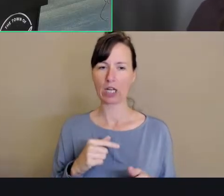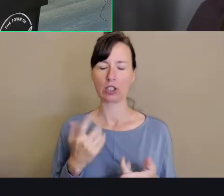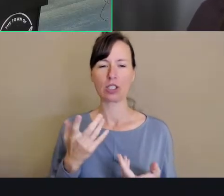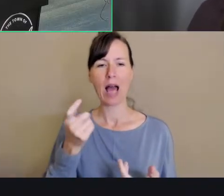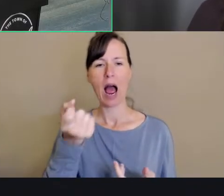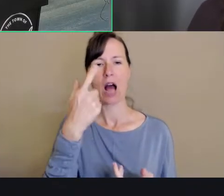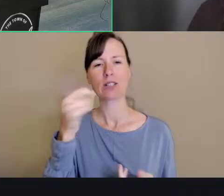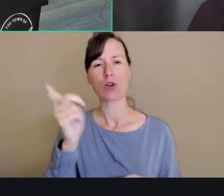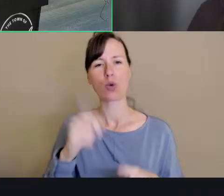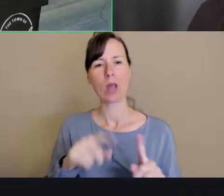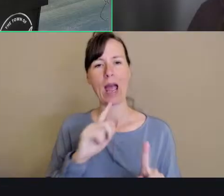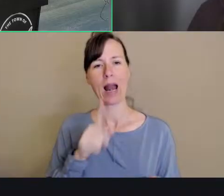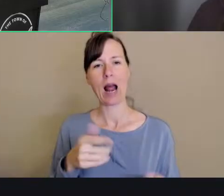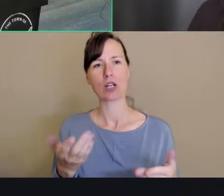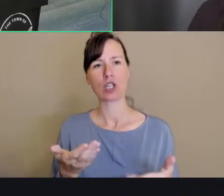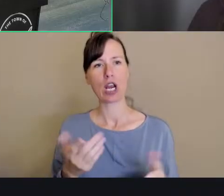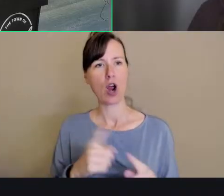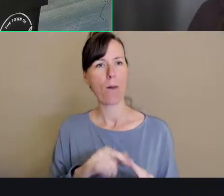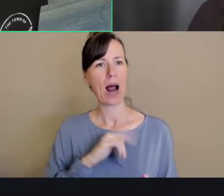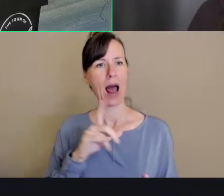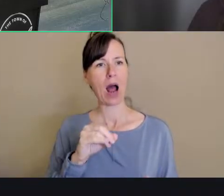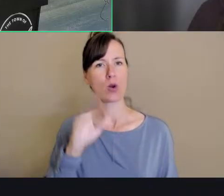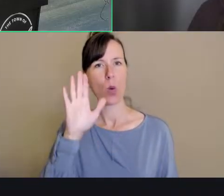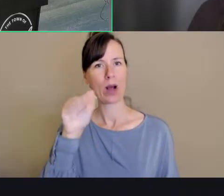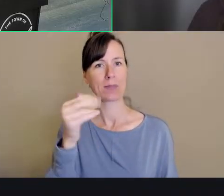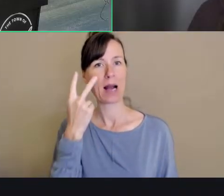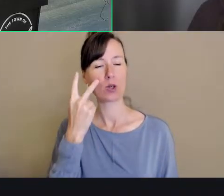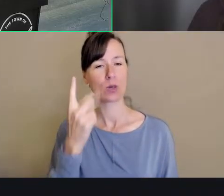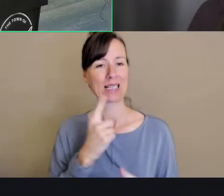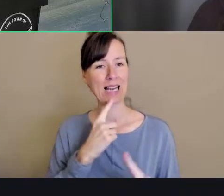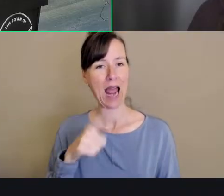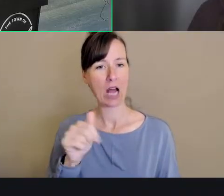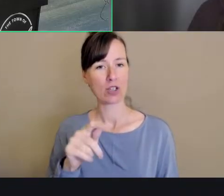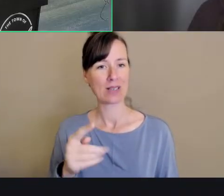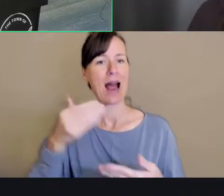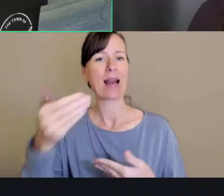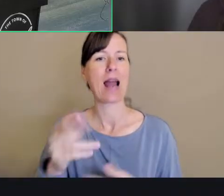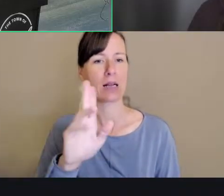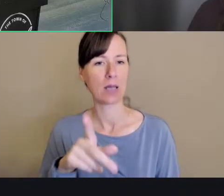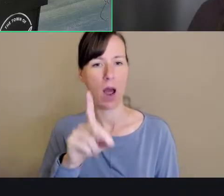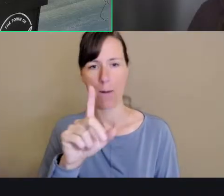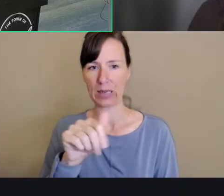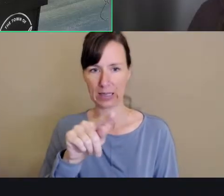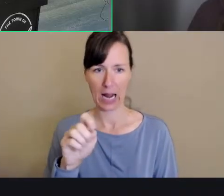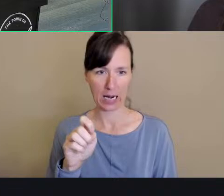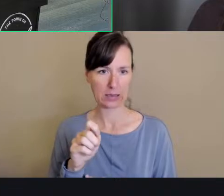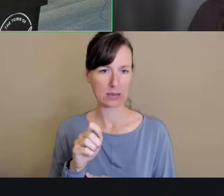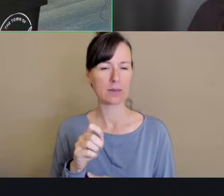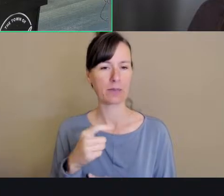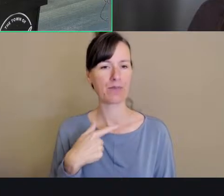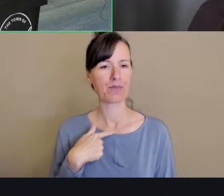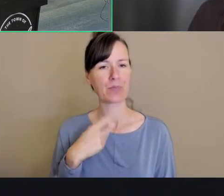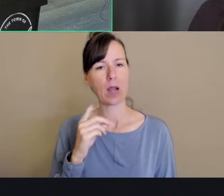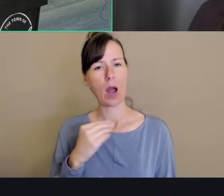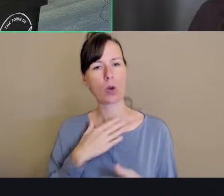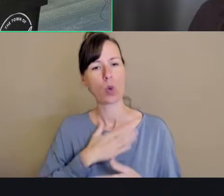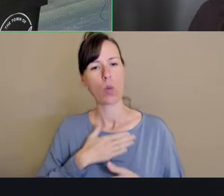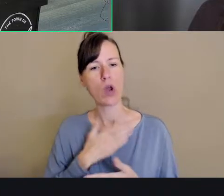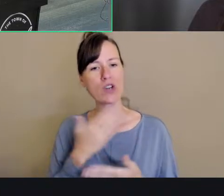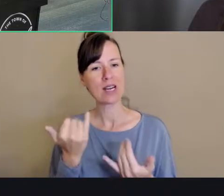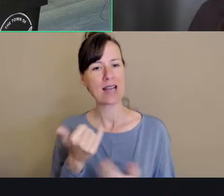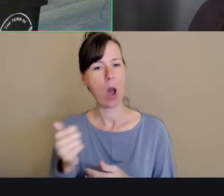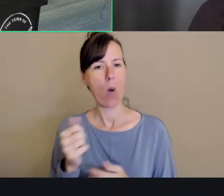see answers at a next update. I do appreciate that there is now a shield for some of the